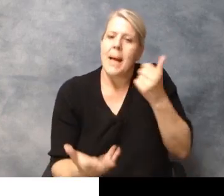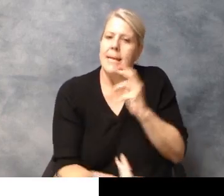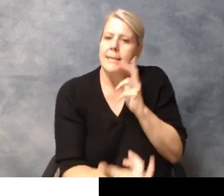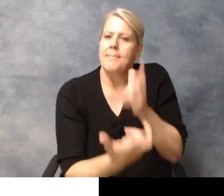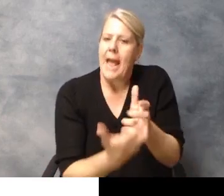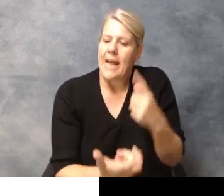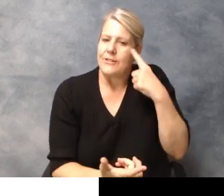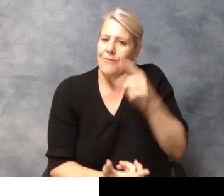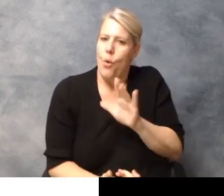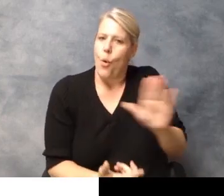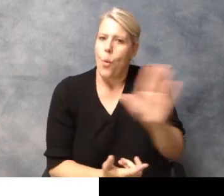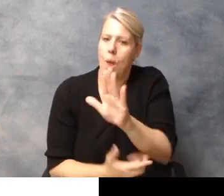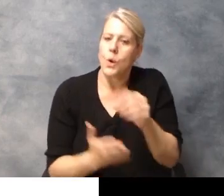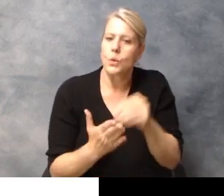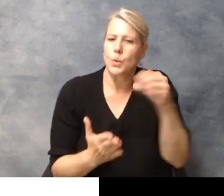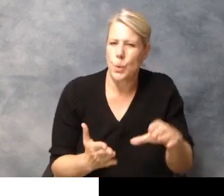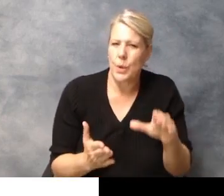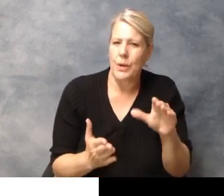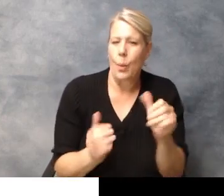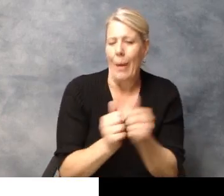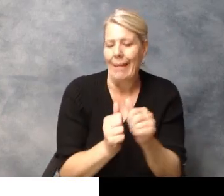a disability.